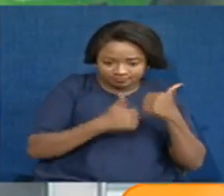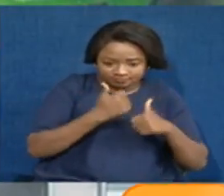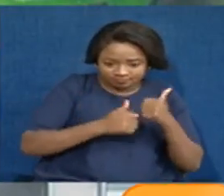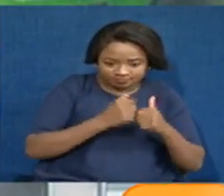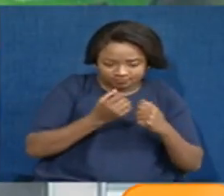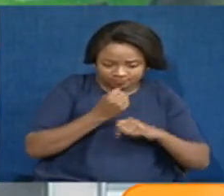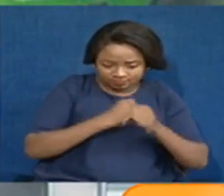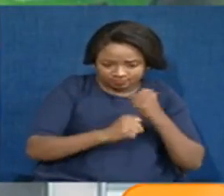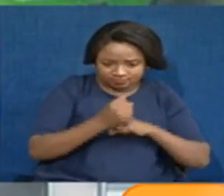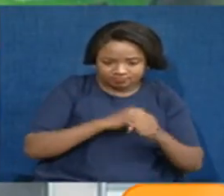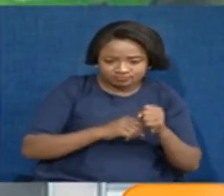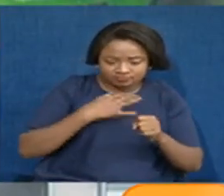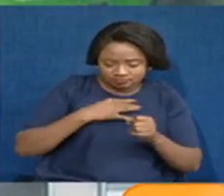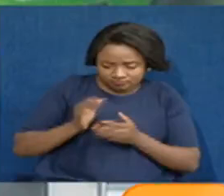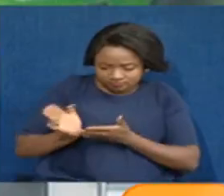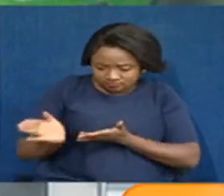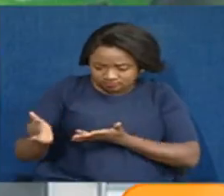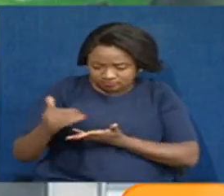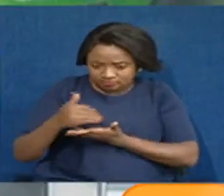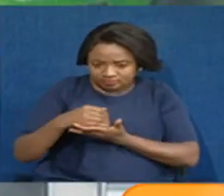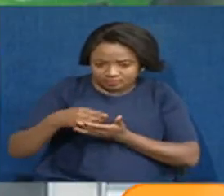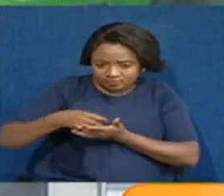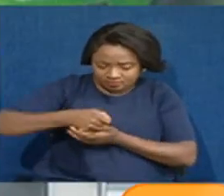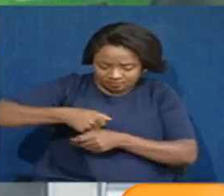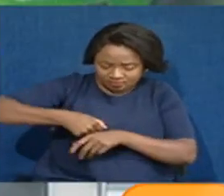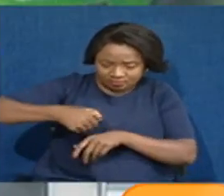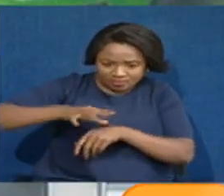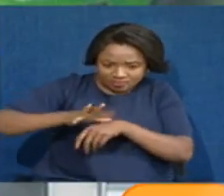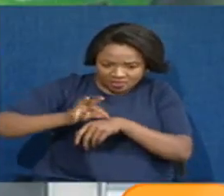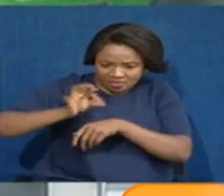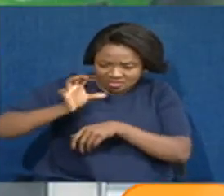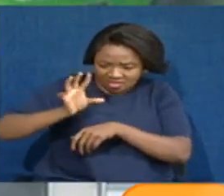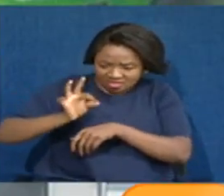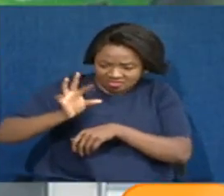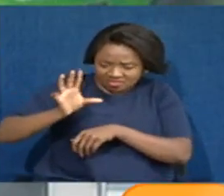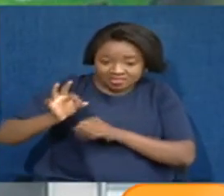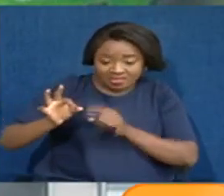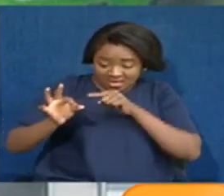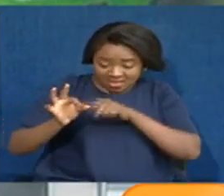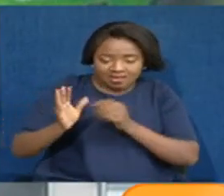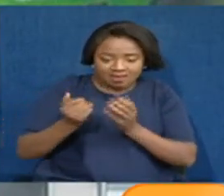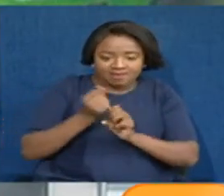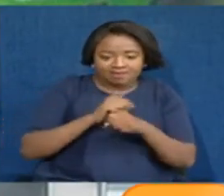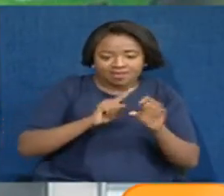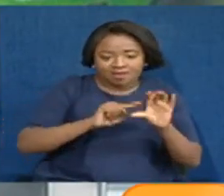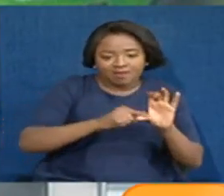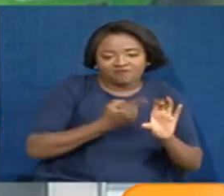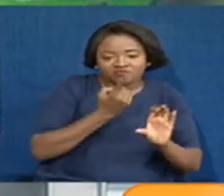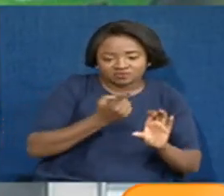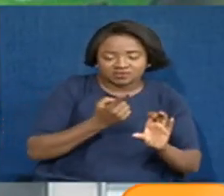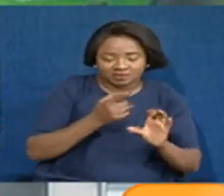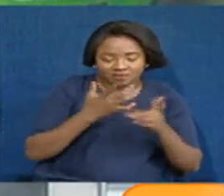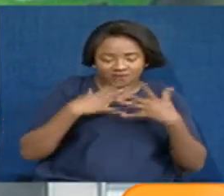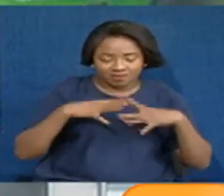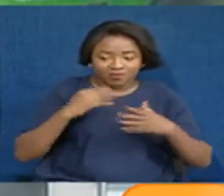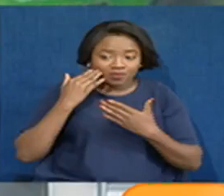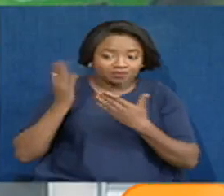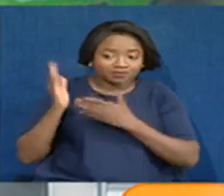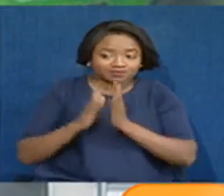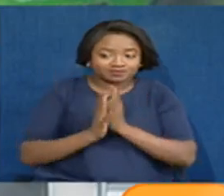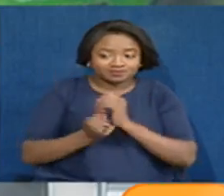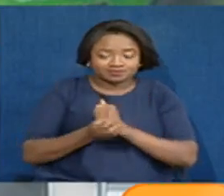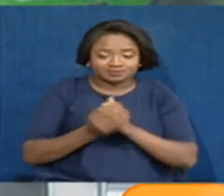step further, harvesting snail slime and using it to make skin products. Edward Shea visited JKUAT and tells us the story in our Made